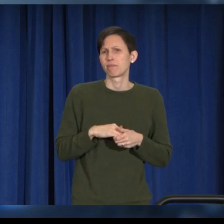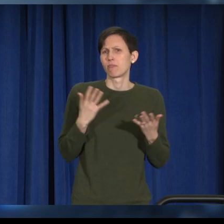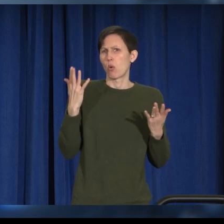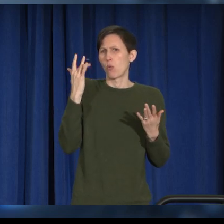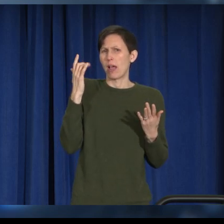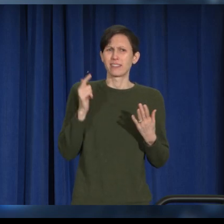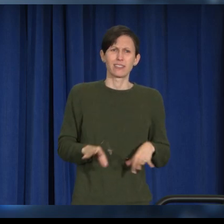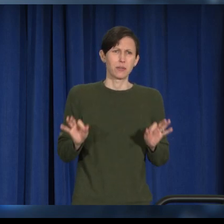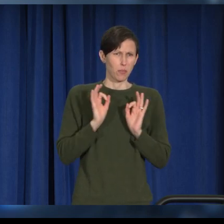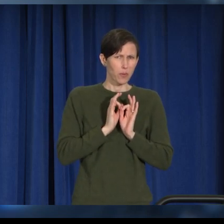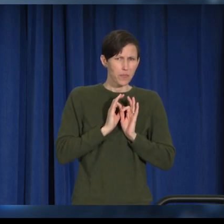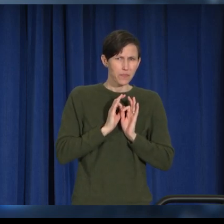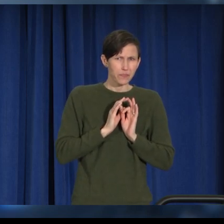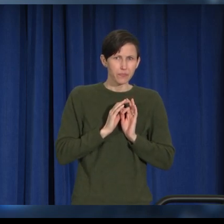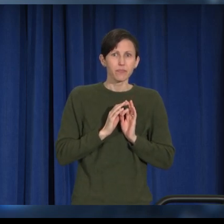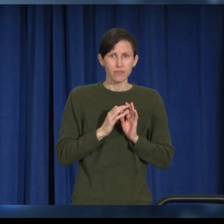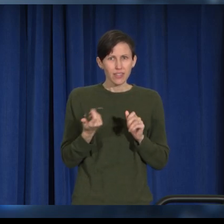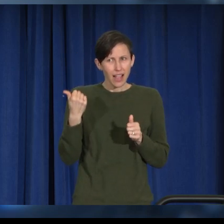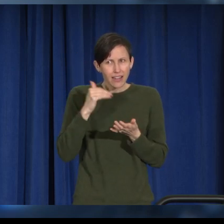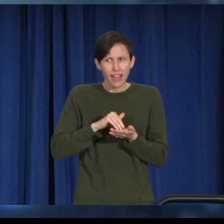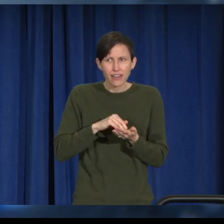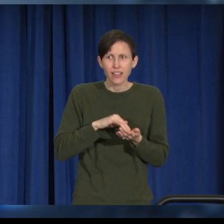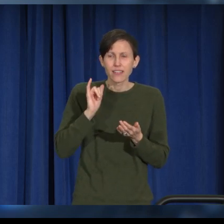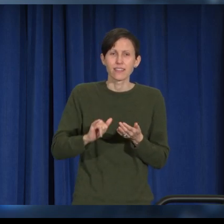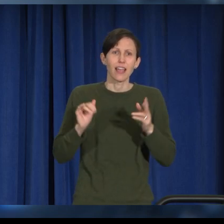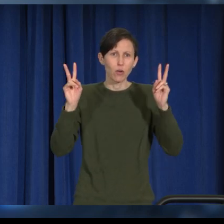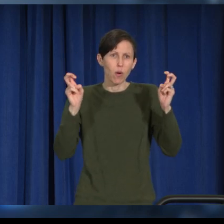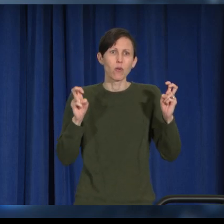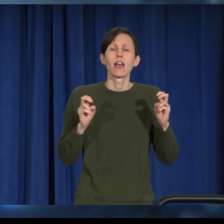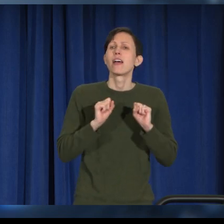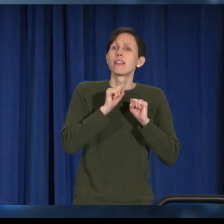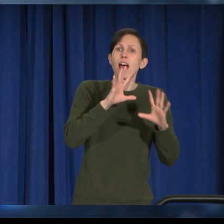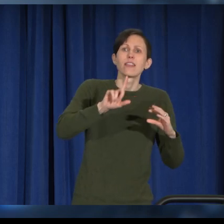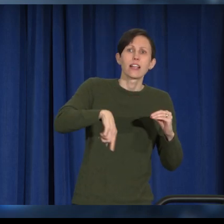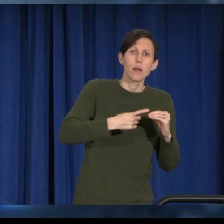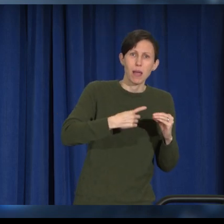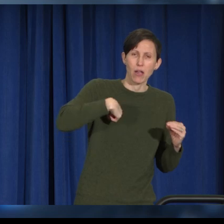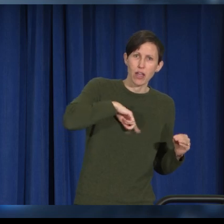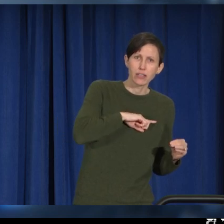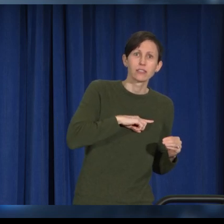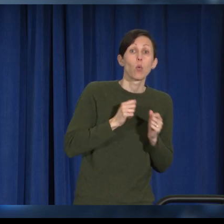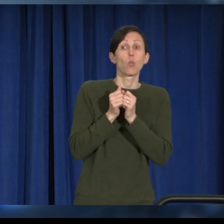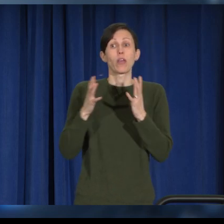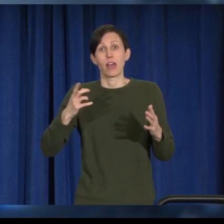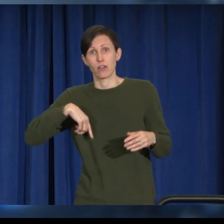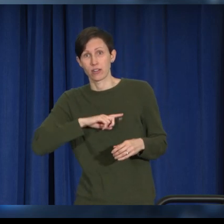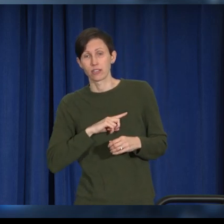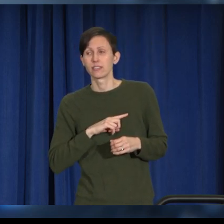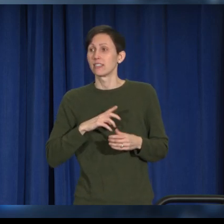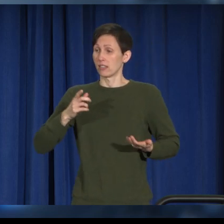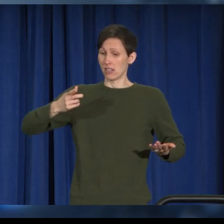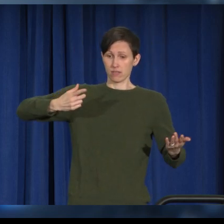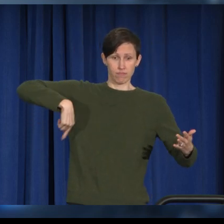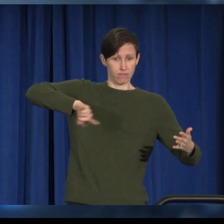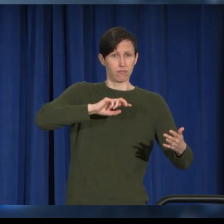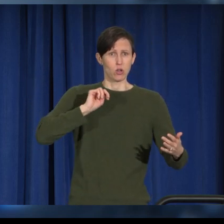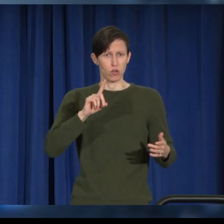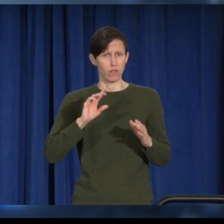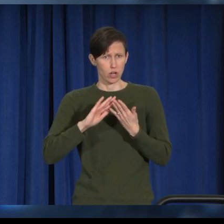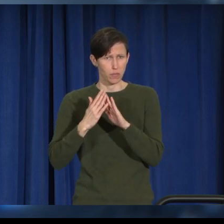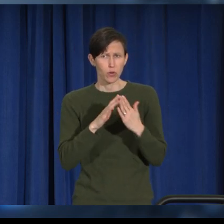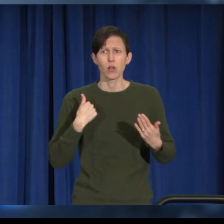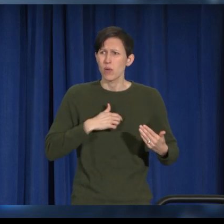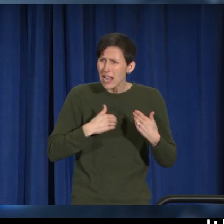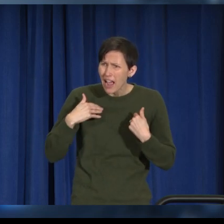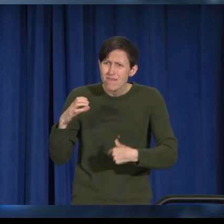this idea of nothing about us without us. It's this quote that I love, the idea that as a neurodivergent community, we do have